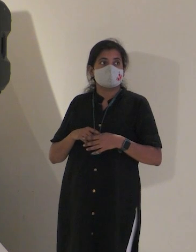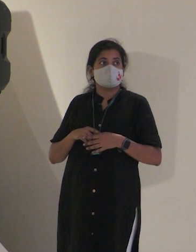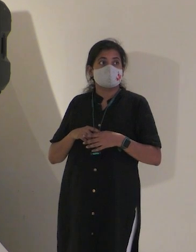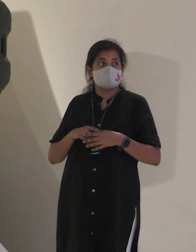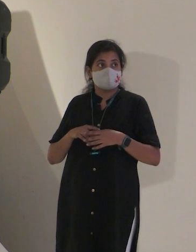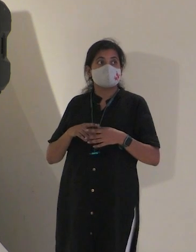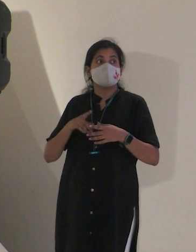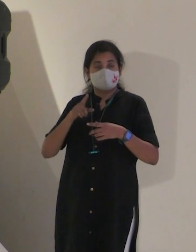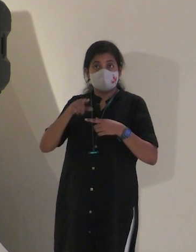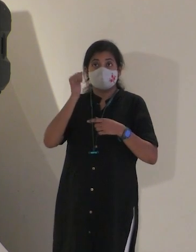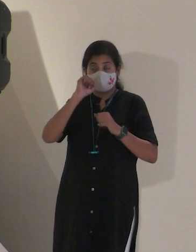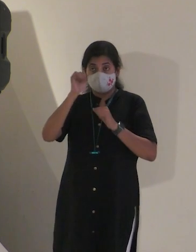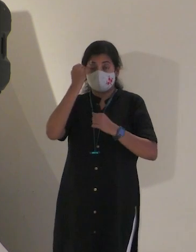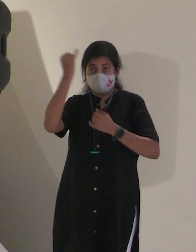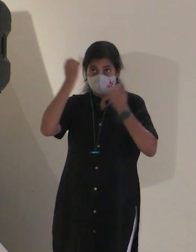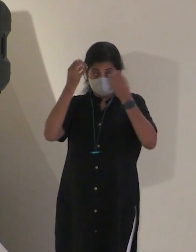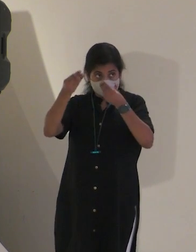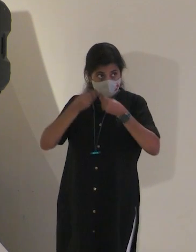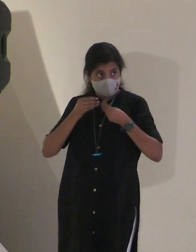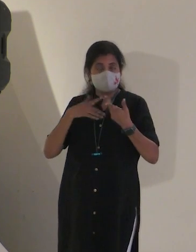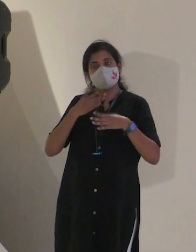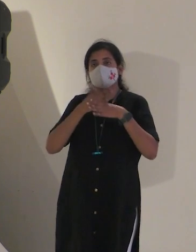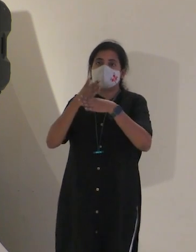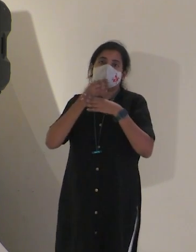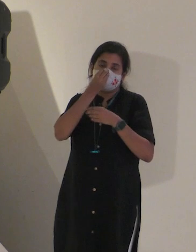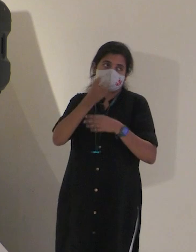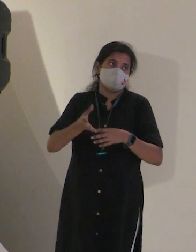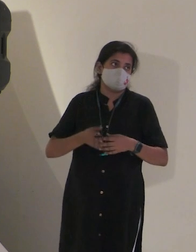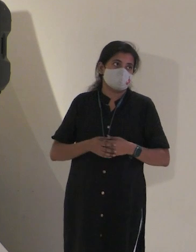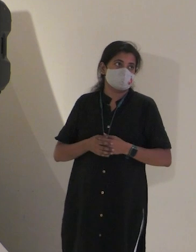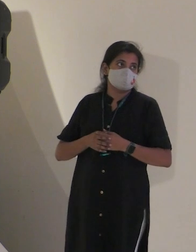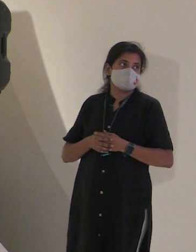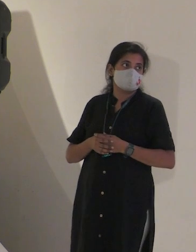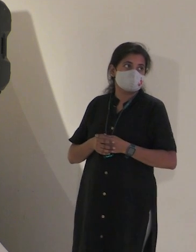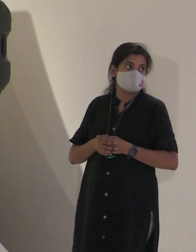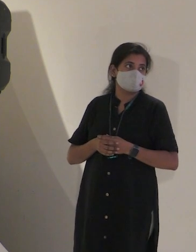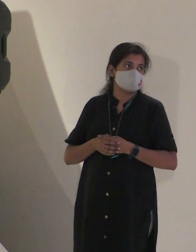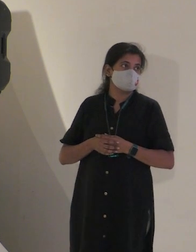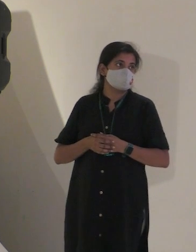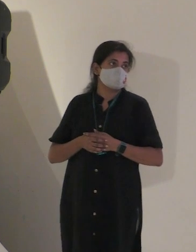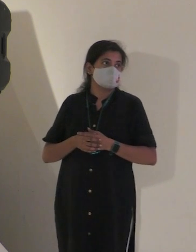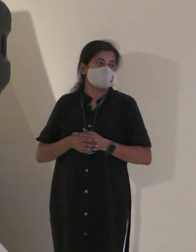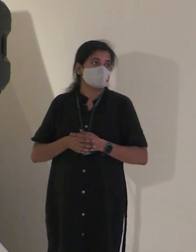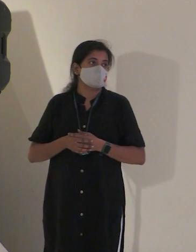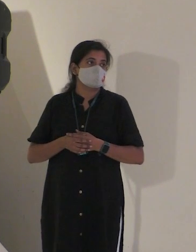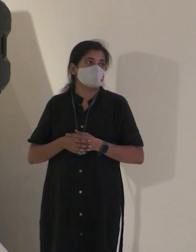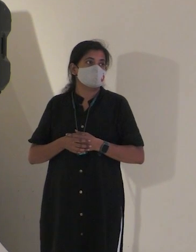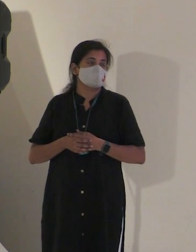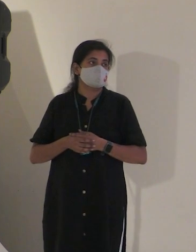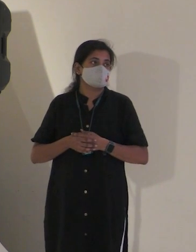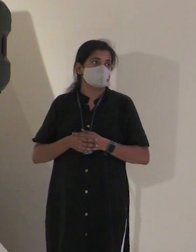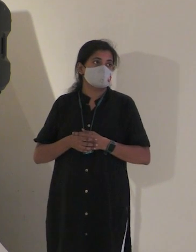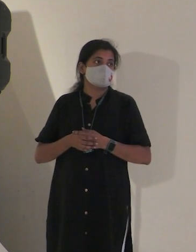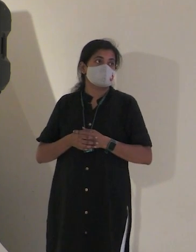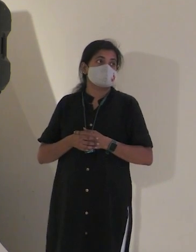impose her ideas on people as such. So this is how. Okay. Yeah.